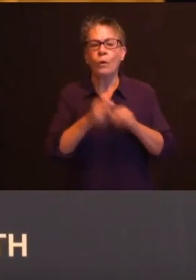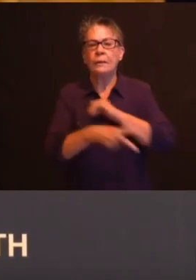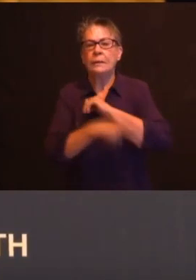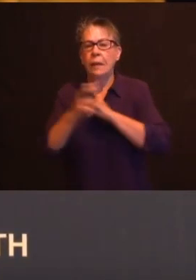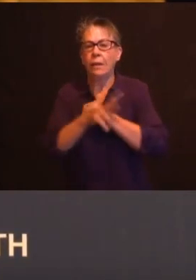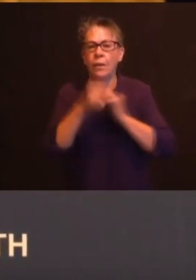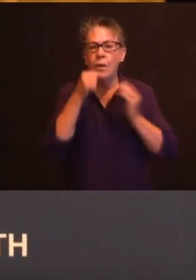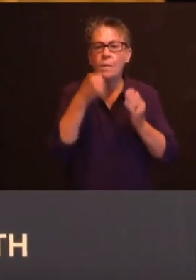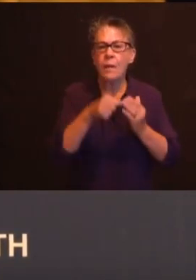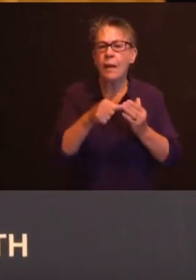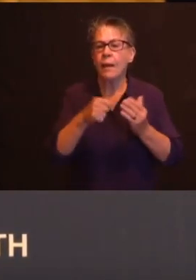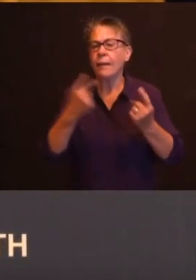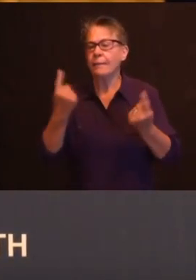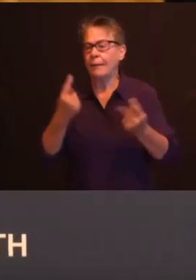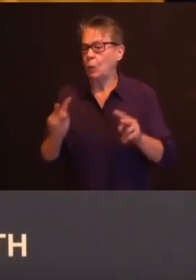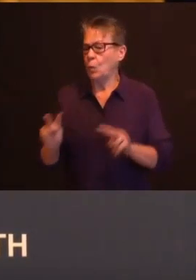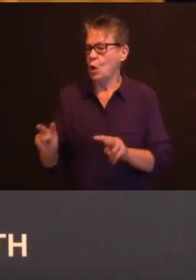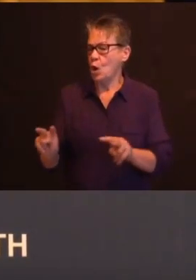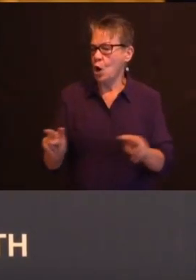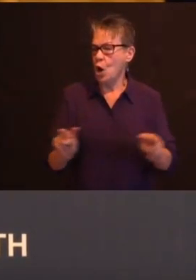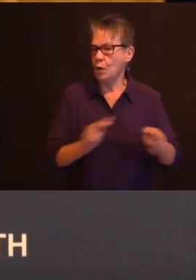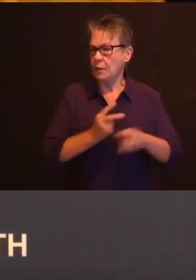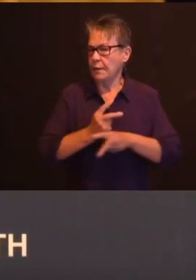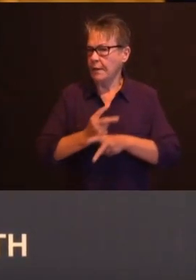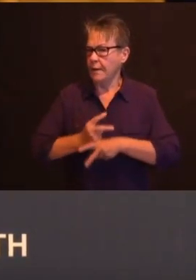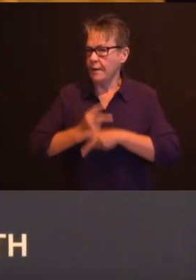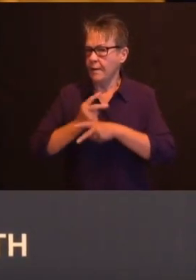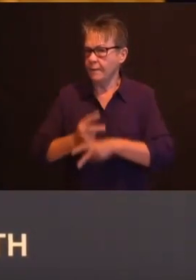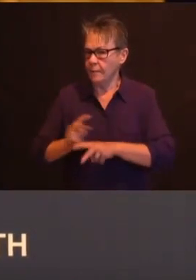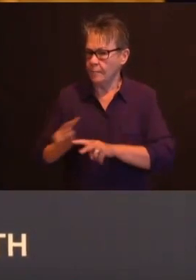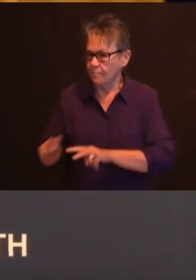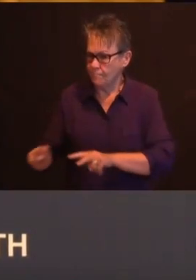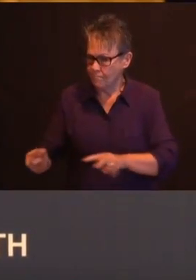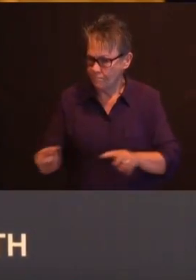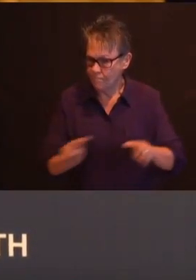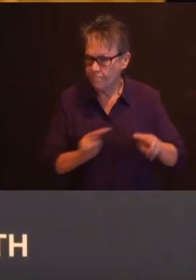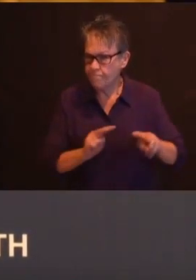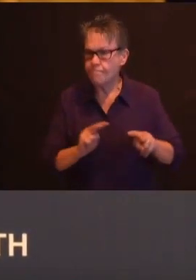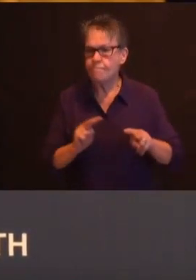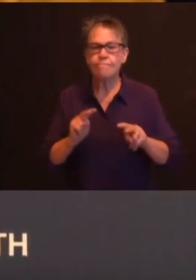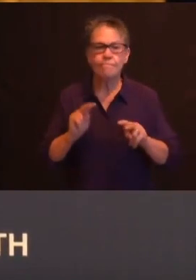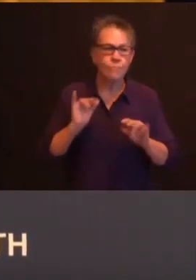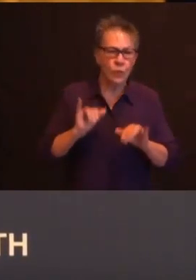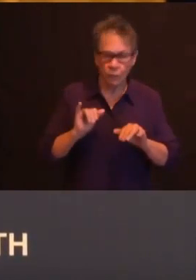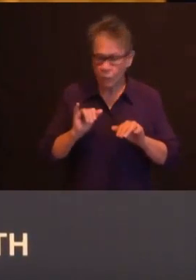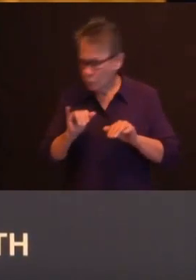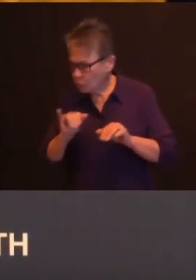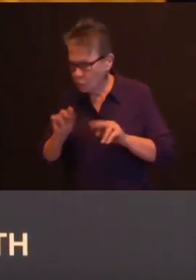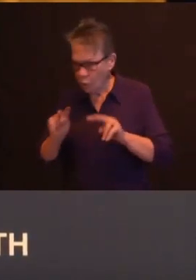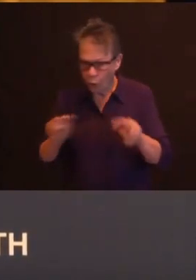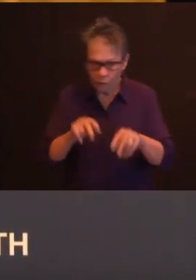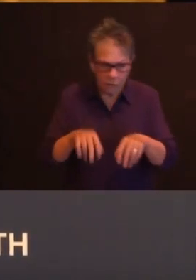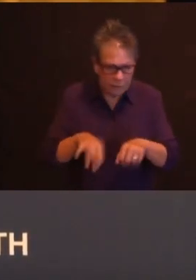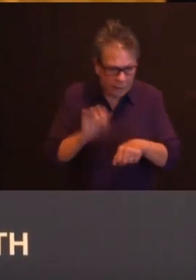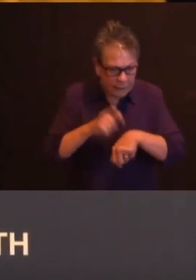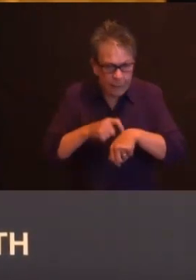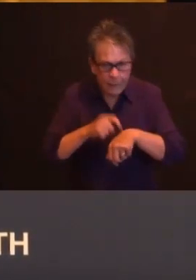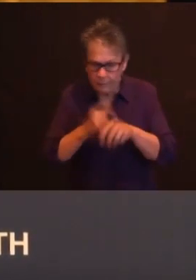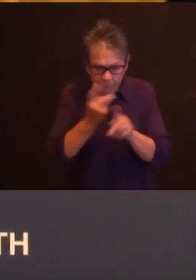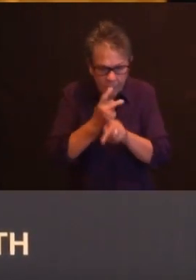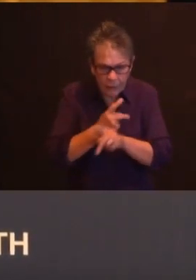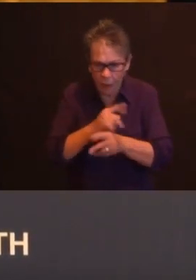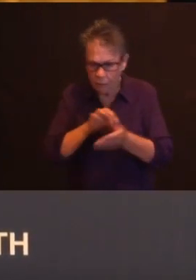to give a full accounting for how this worked. The good news is we have time in order to make the decisions that we'll need to